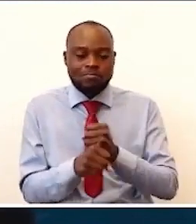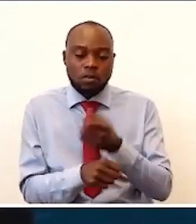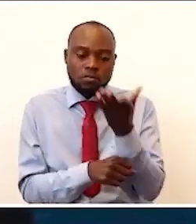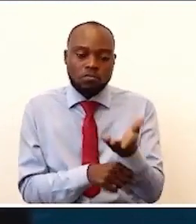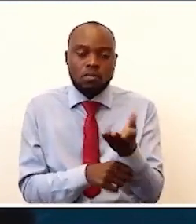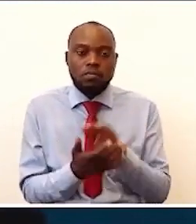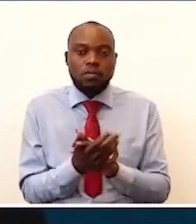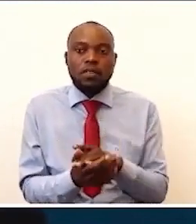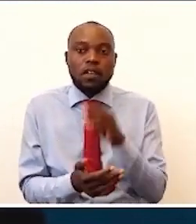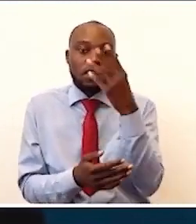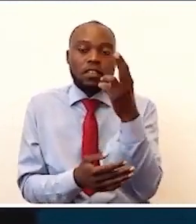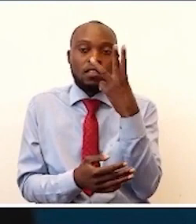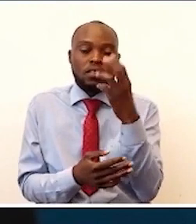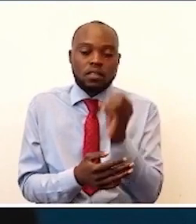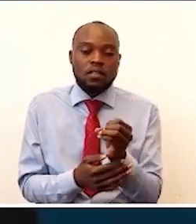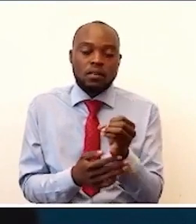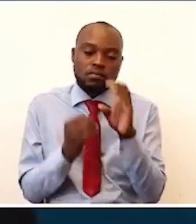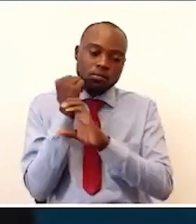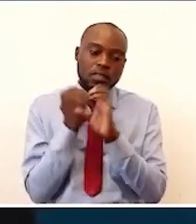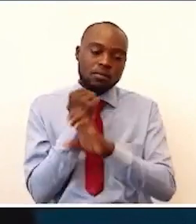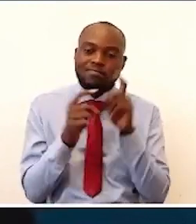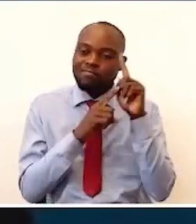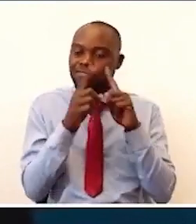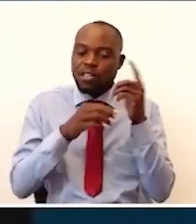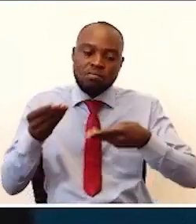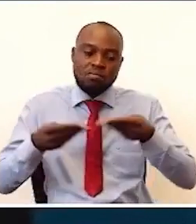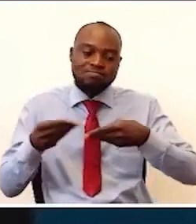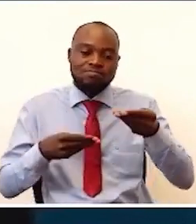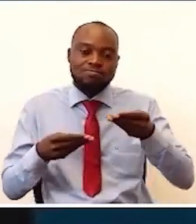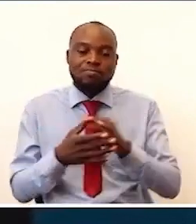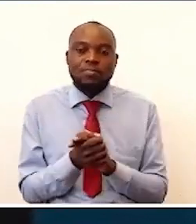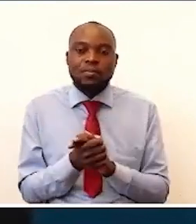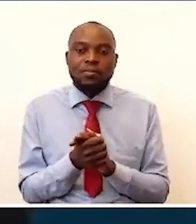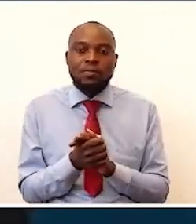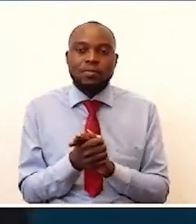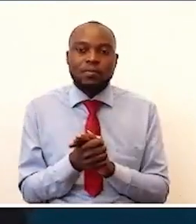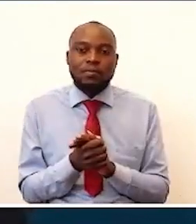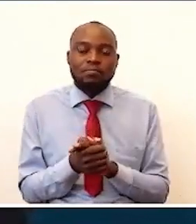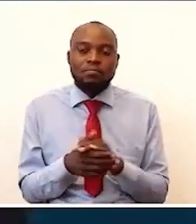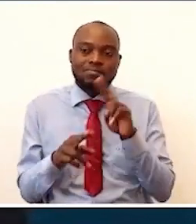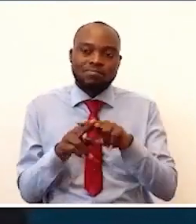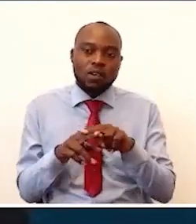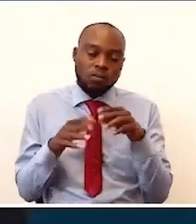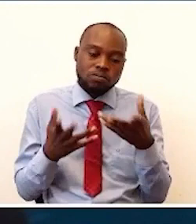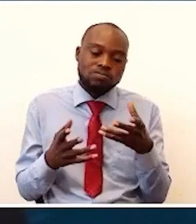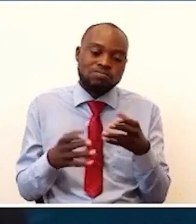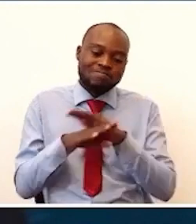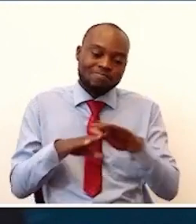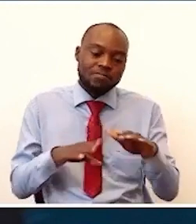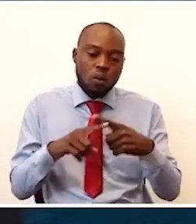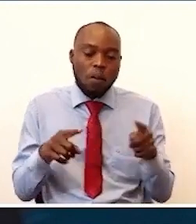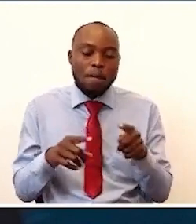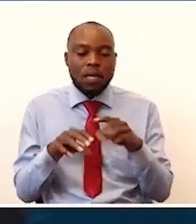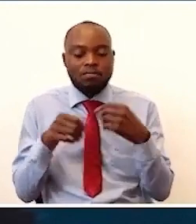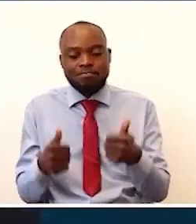30 countries. And we think that the market dynamics right now are very favorable, especially for green and sustainable bond